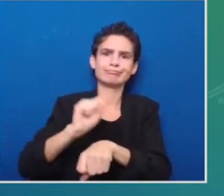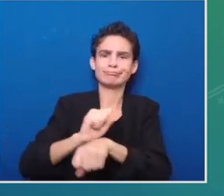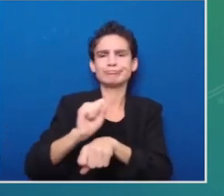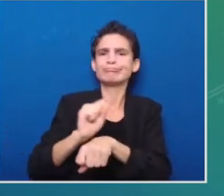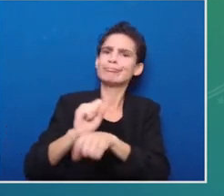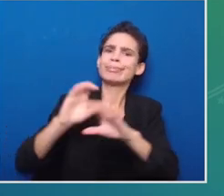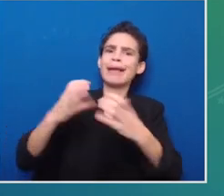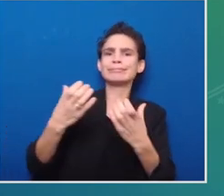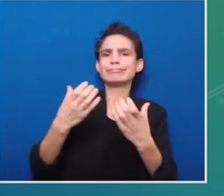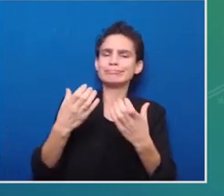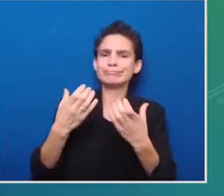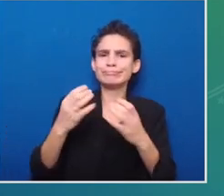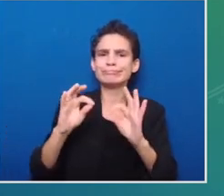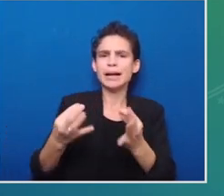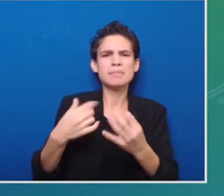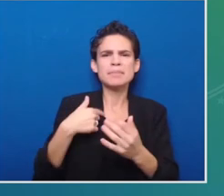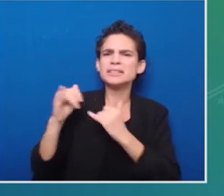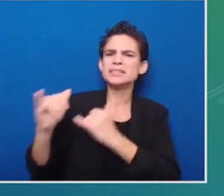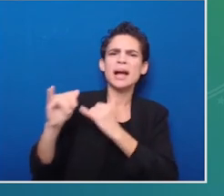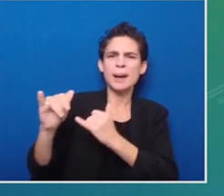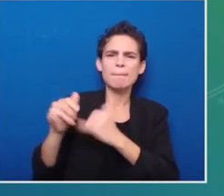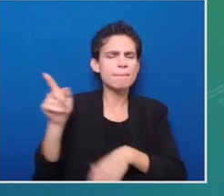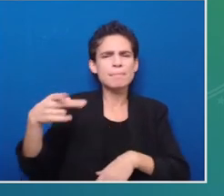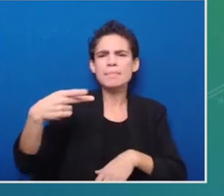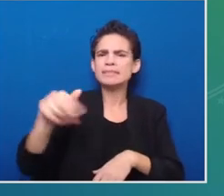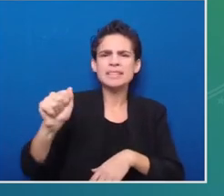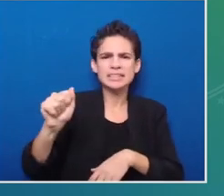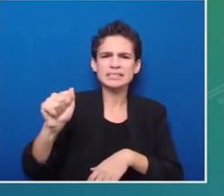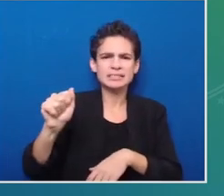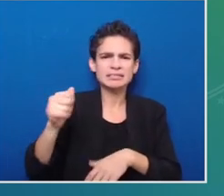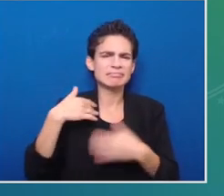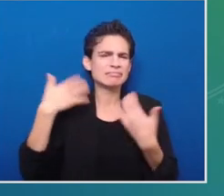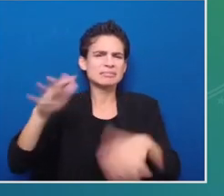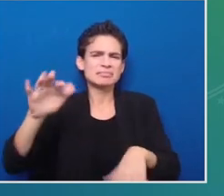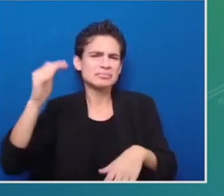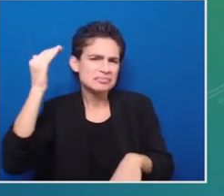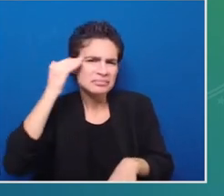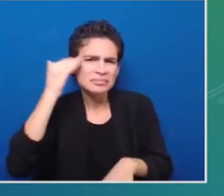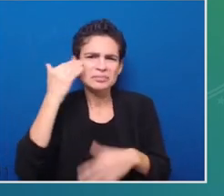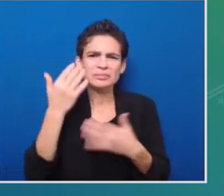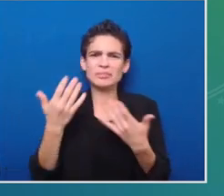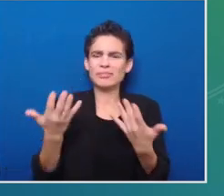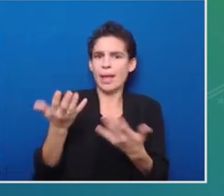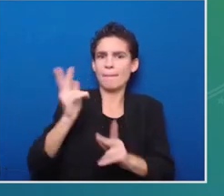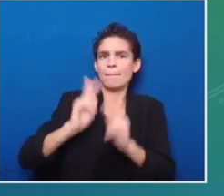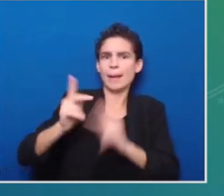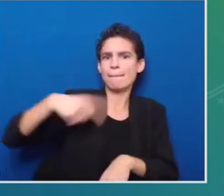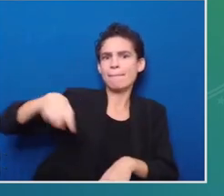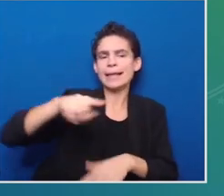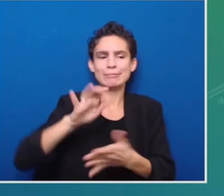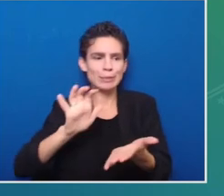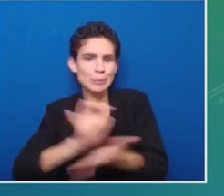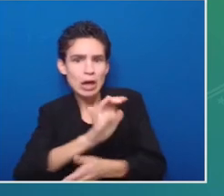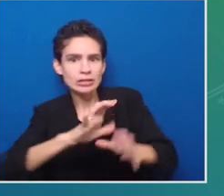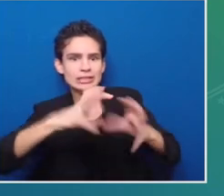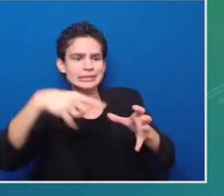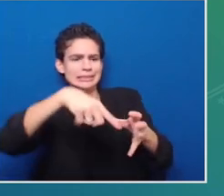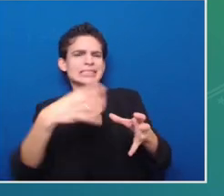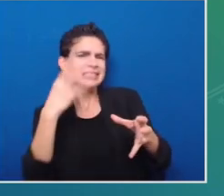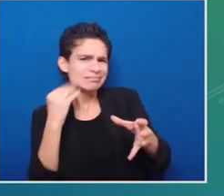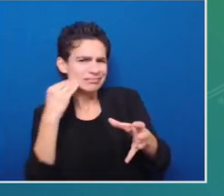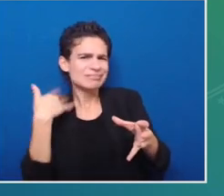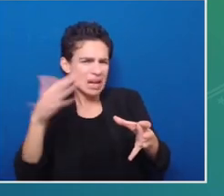different from Scranton, Pennsylvania. I know the faces of the marginalized, and I appreciate the challenges